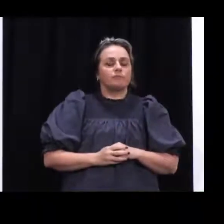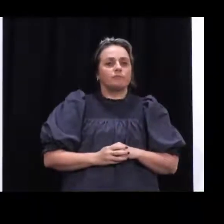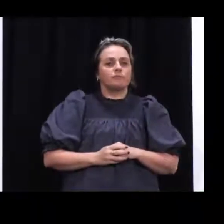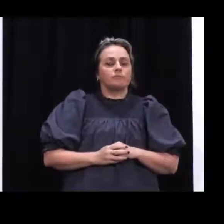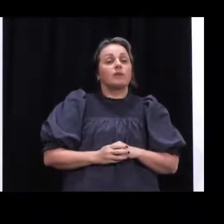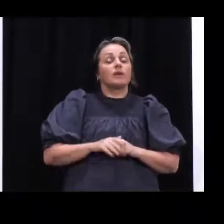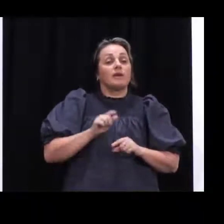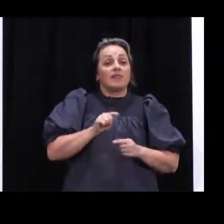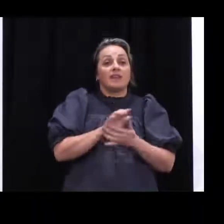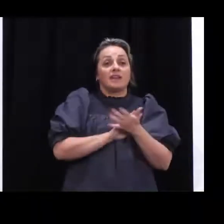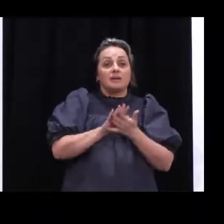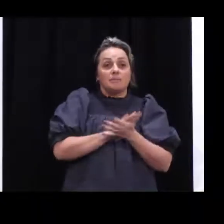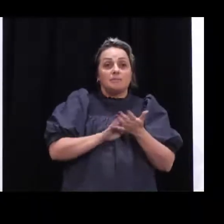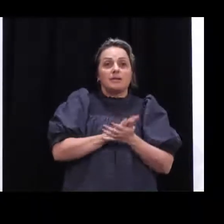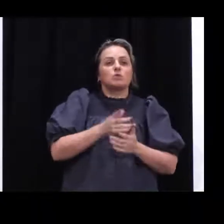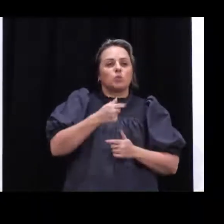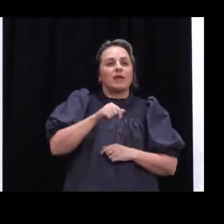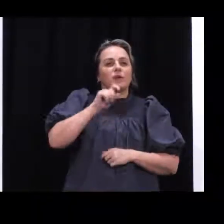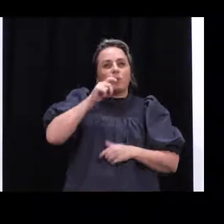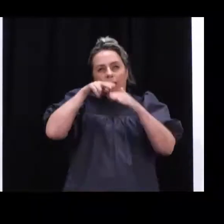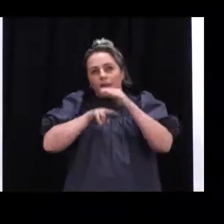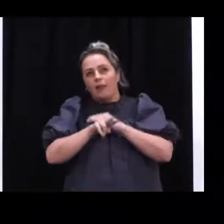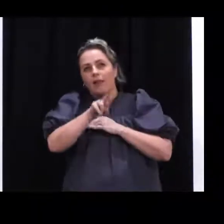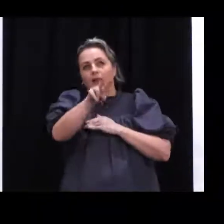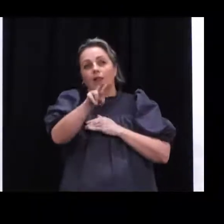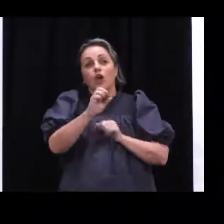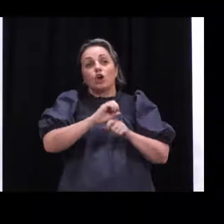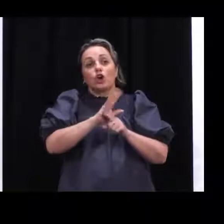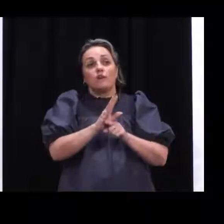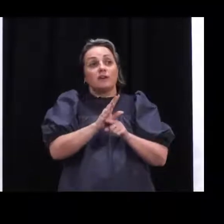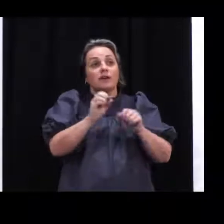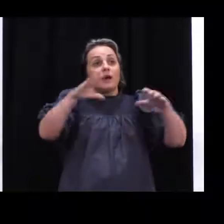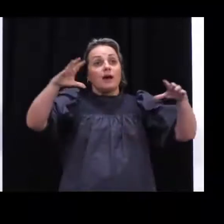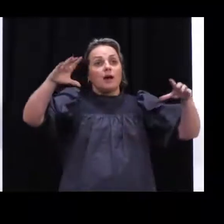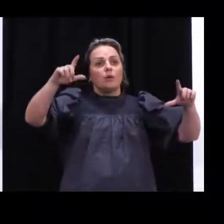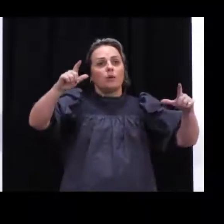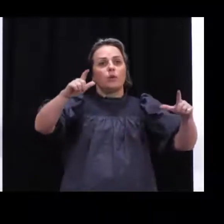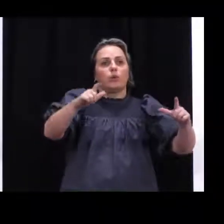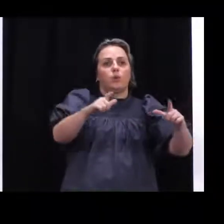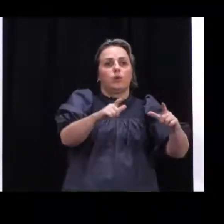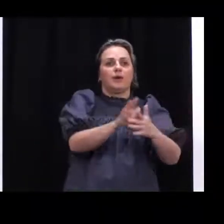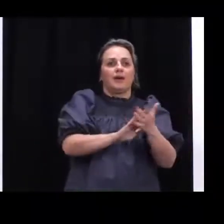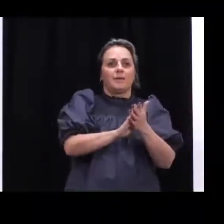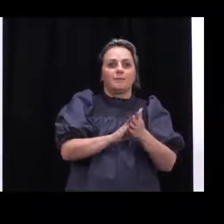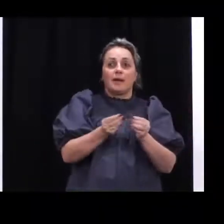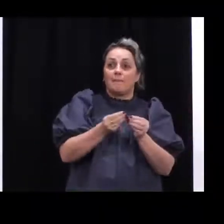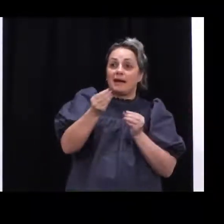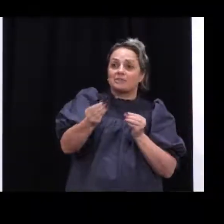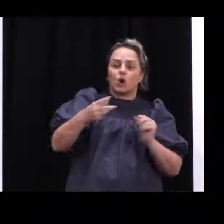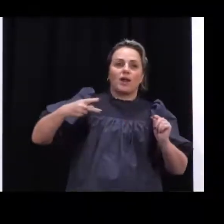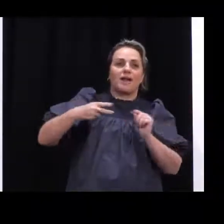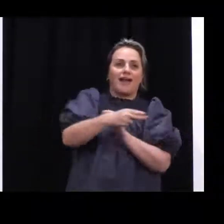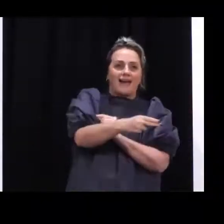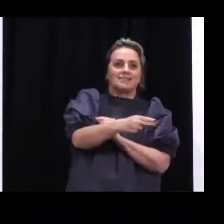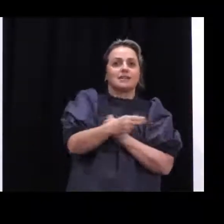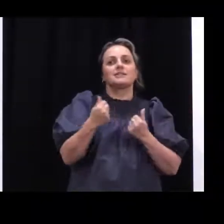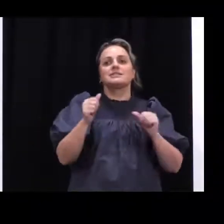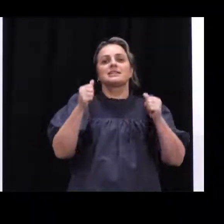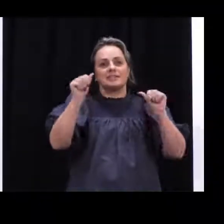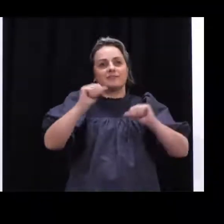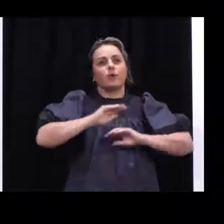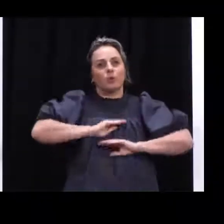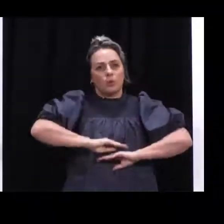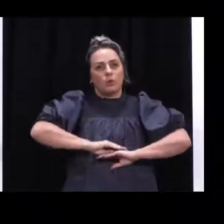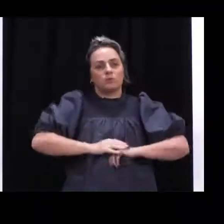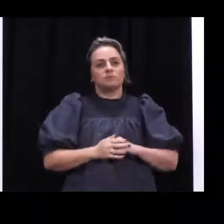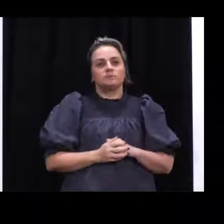that the number of cases will continue to decline and we are successfully breaking the chains of transmission. We are